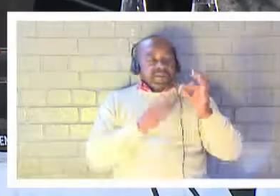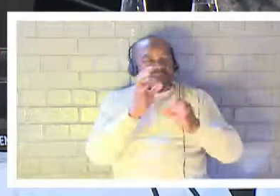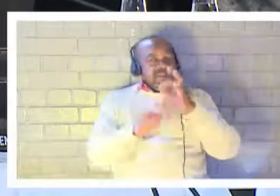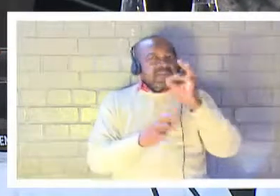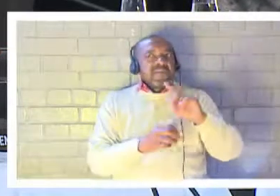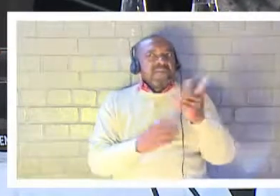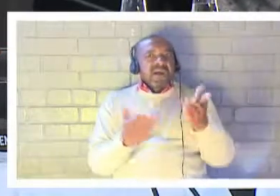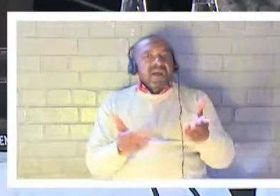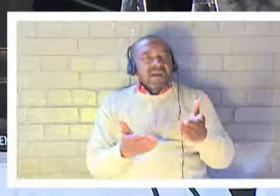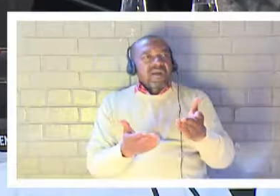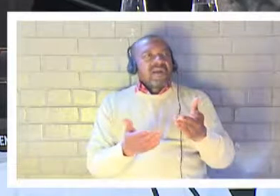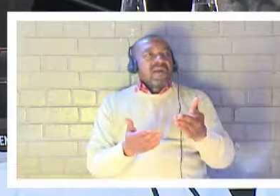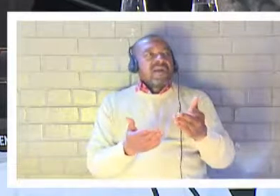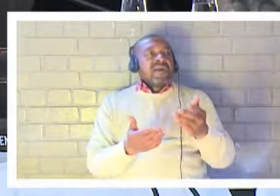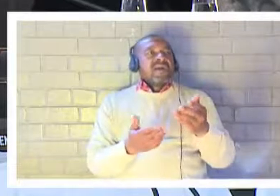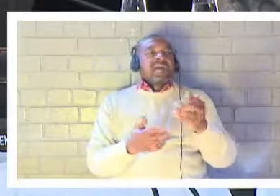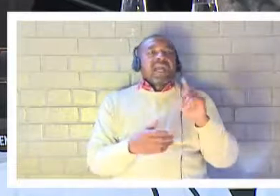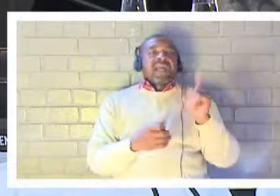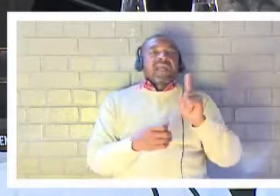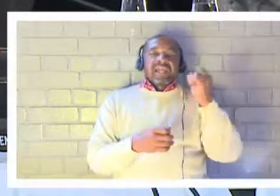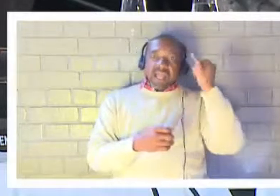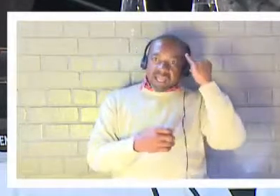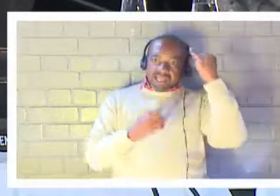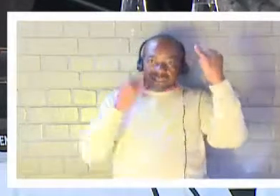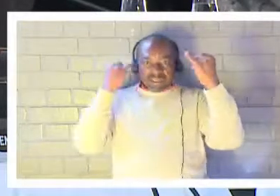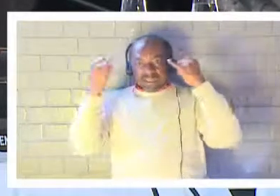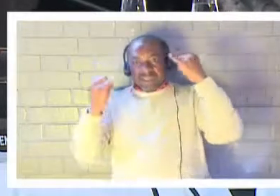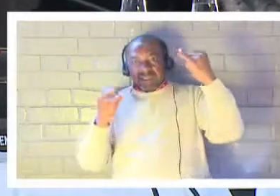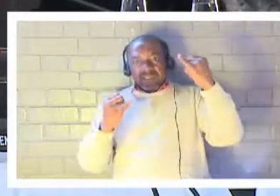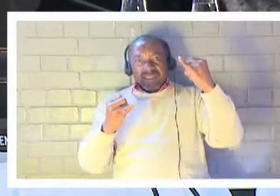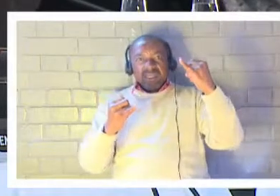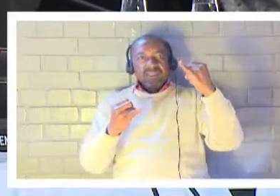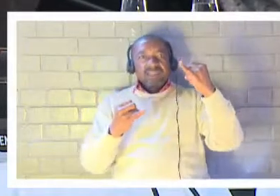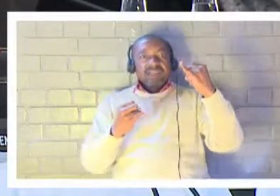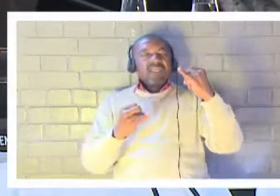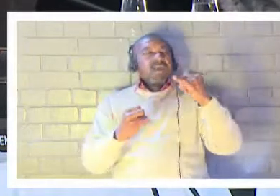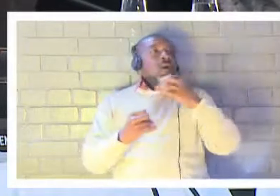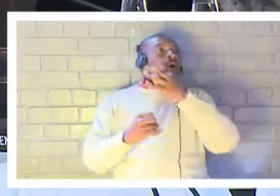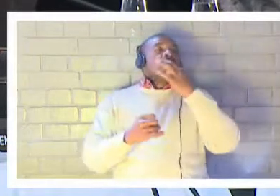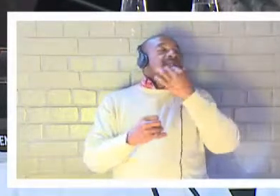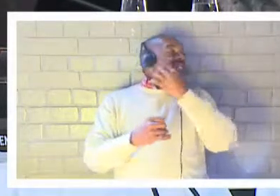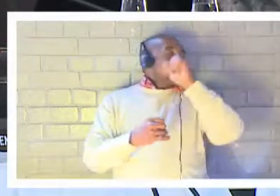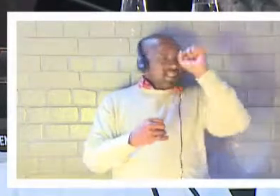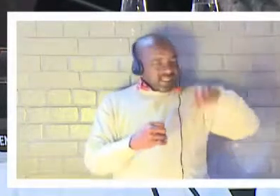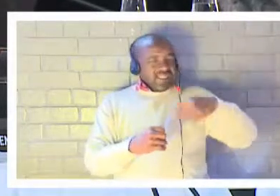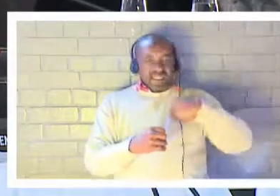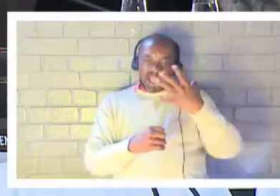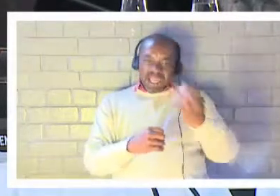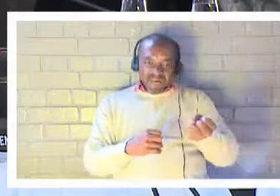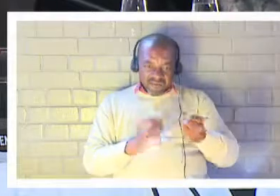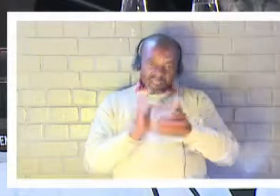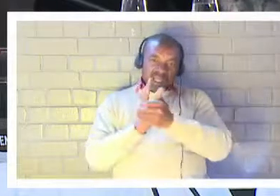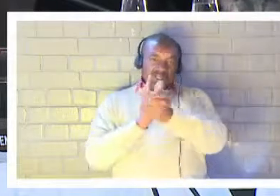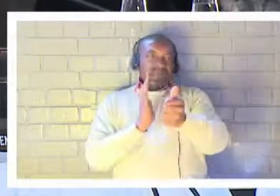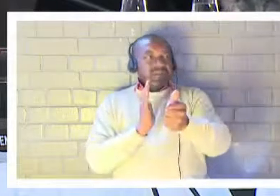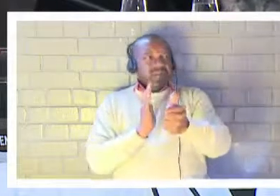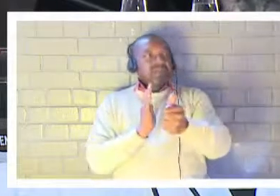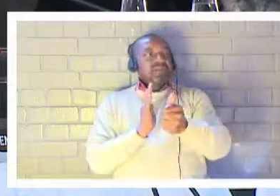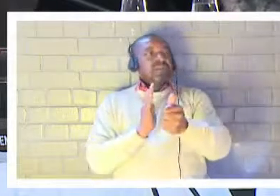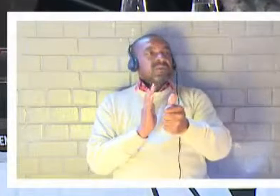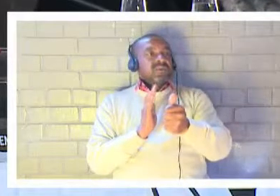but with emphasis to the notion that says, yes, we do have capacity,